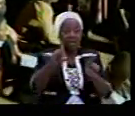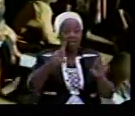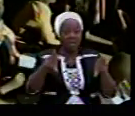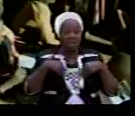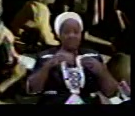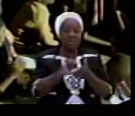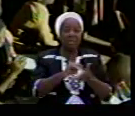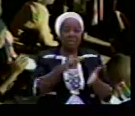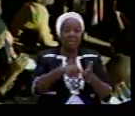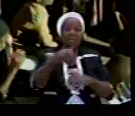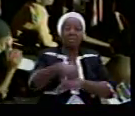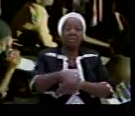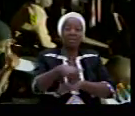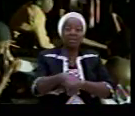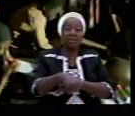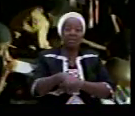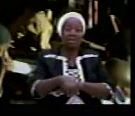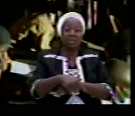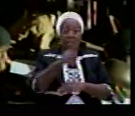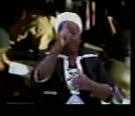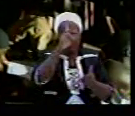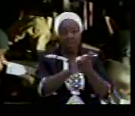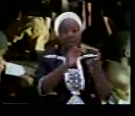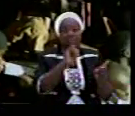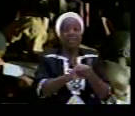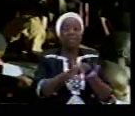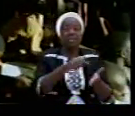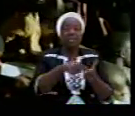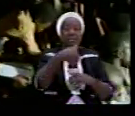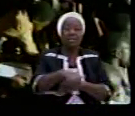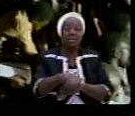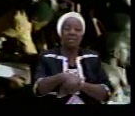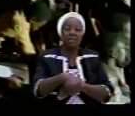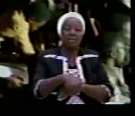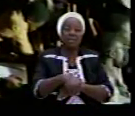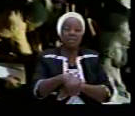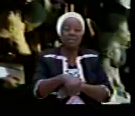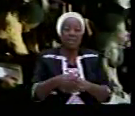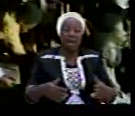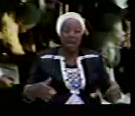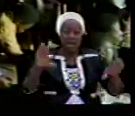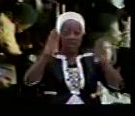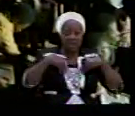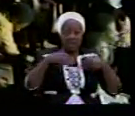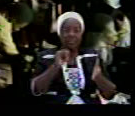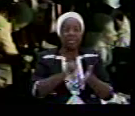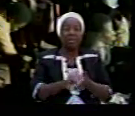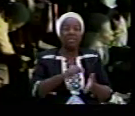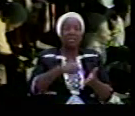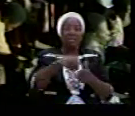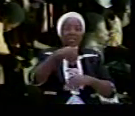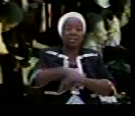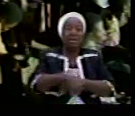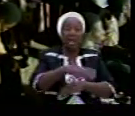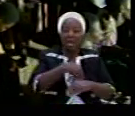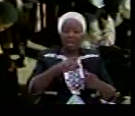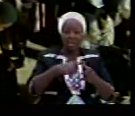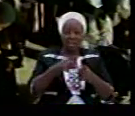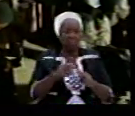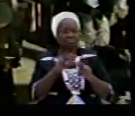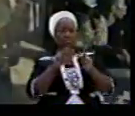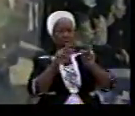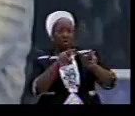tonight, believe that tonight, embrace that tonight, and look the direction